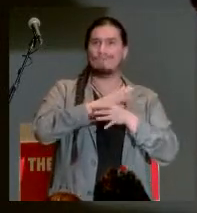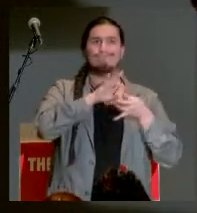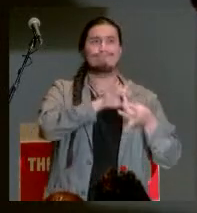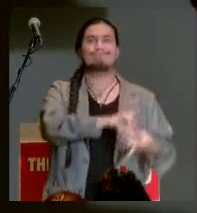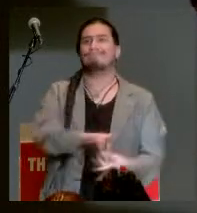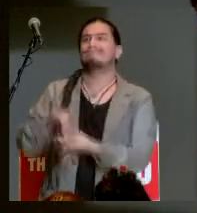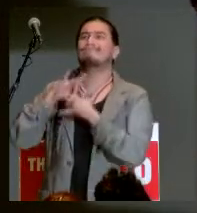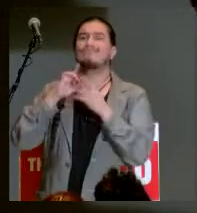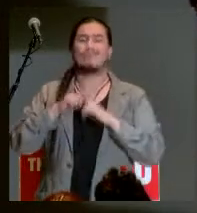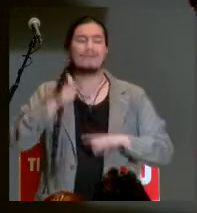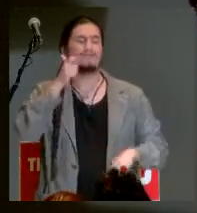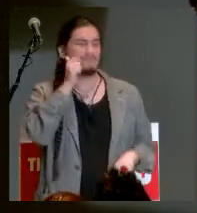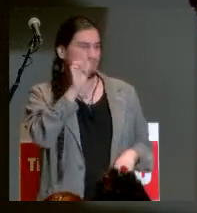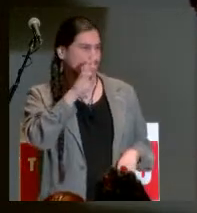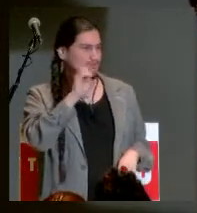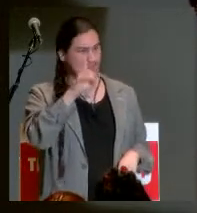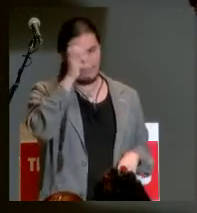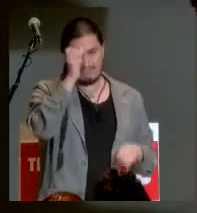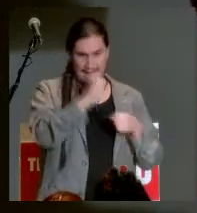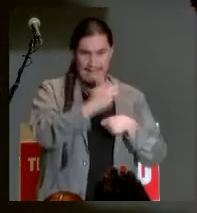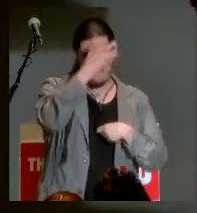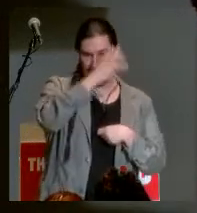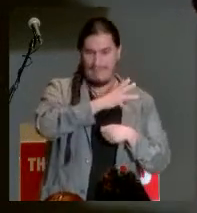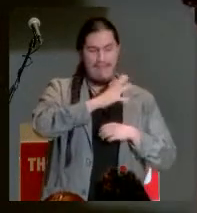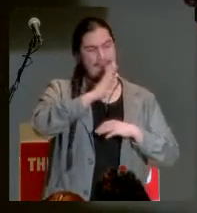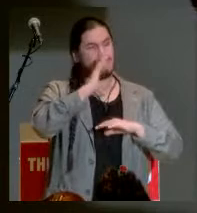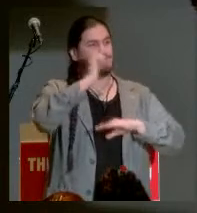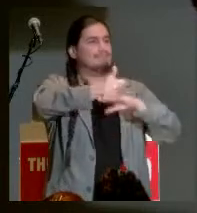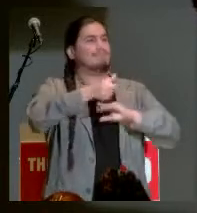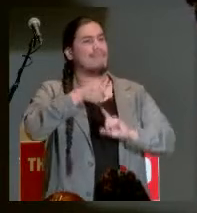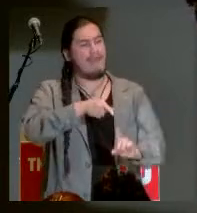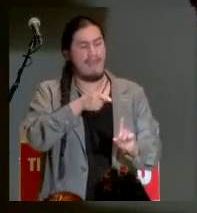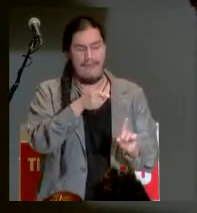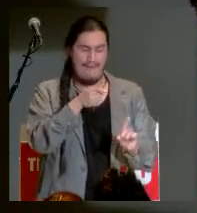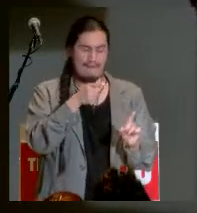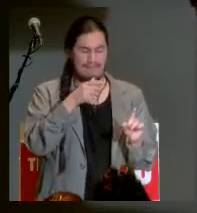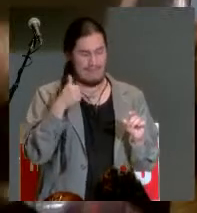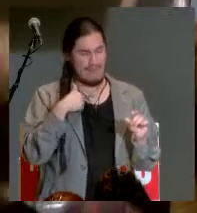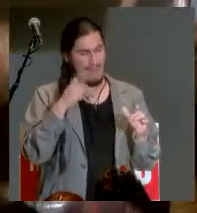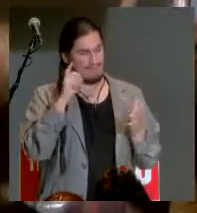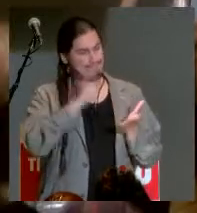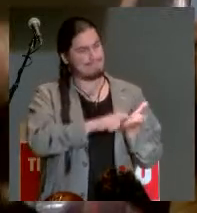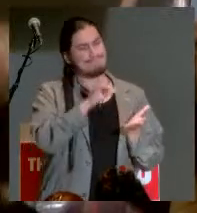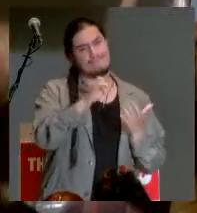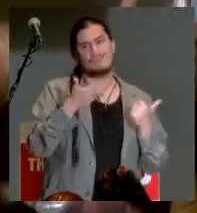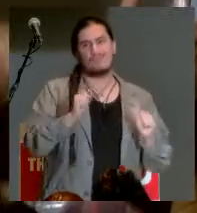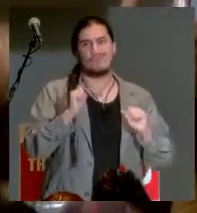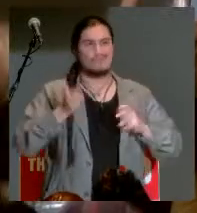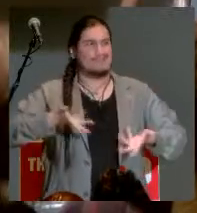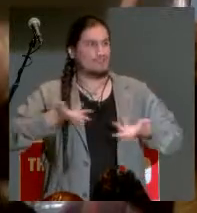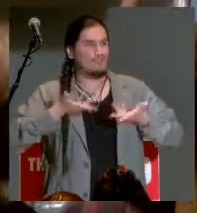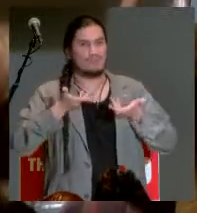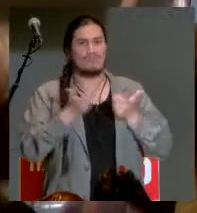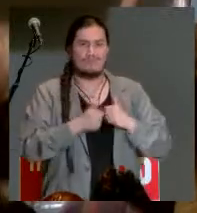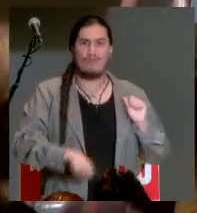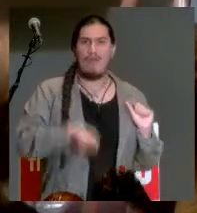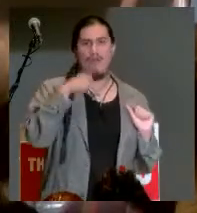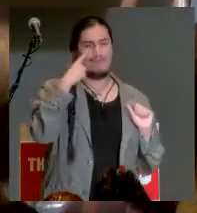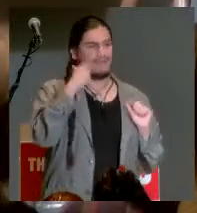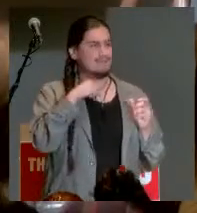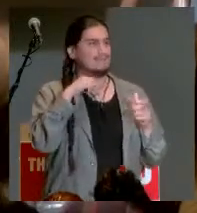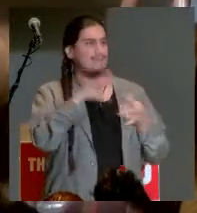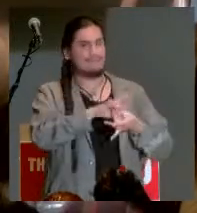racial construct, of course, you know, relegates me to a certain space, which I occupy with pride because I belong collectively to the